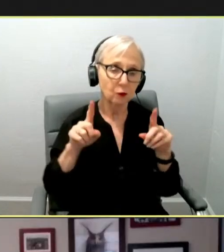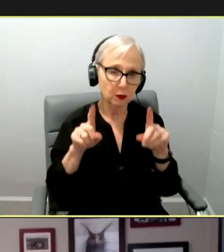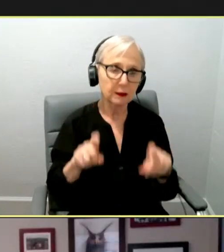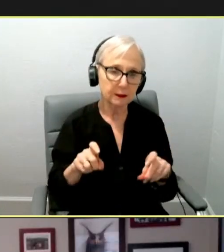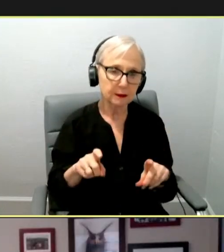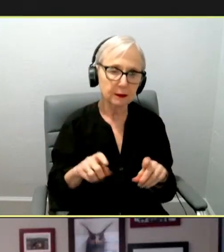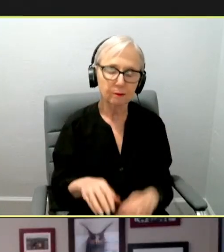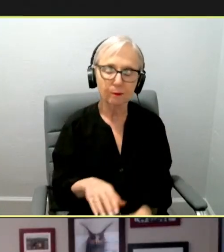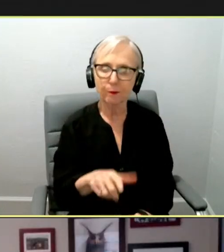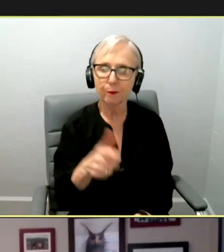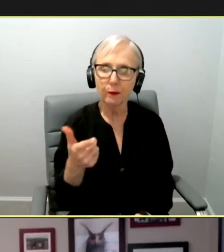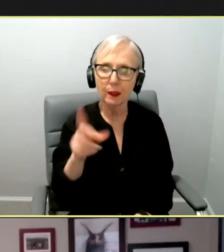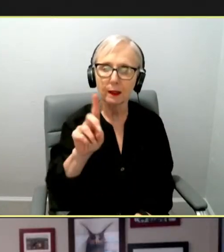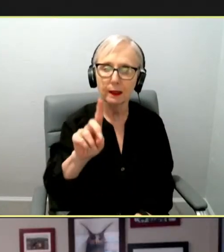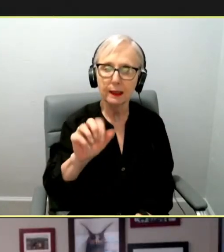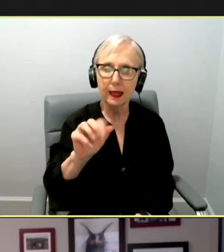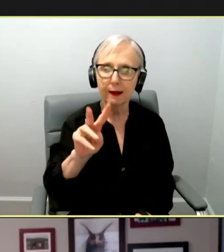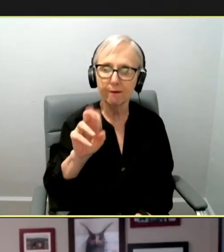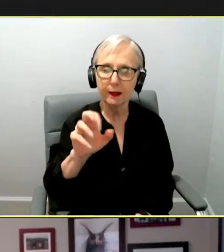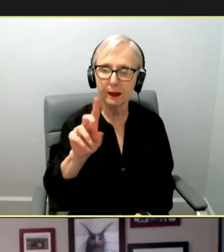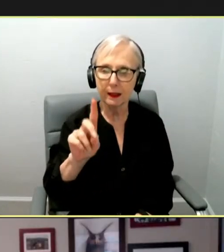All right, let's go to David Perry. Go ahead, David.